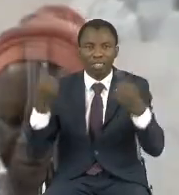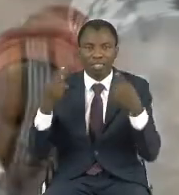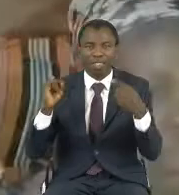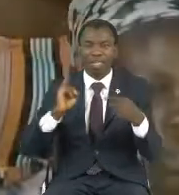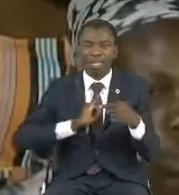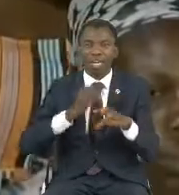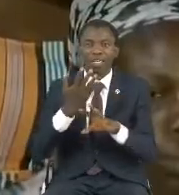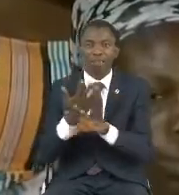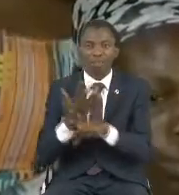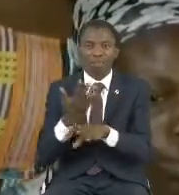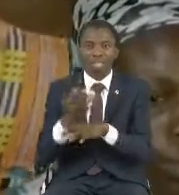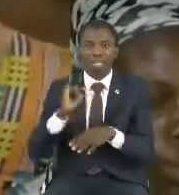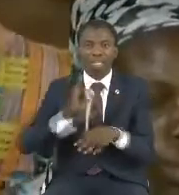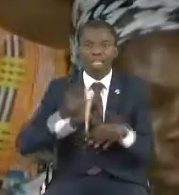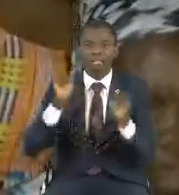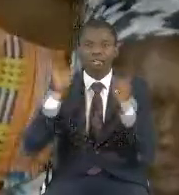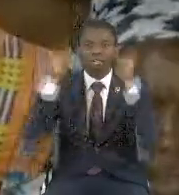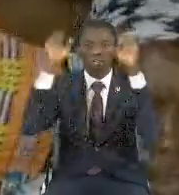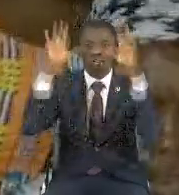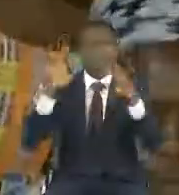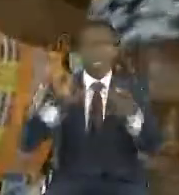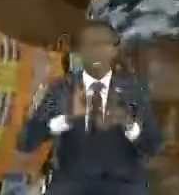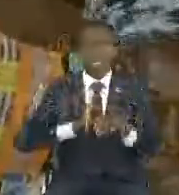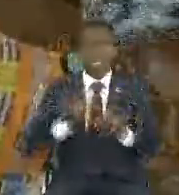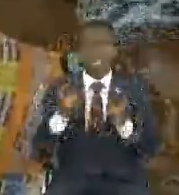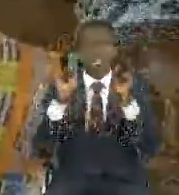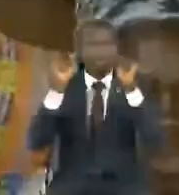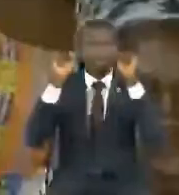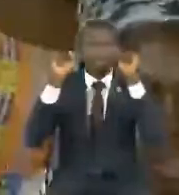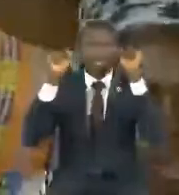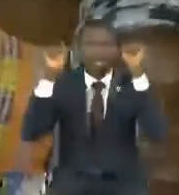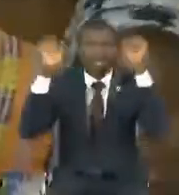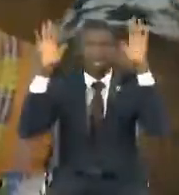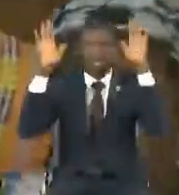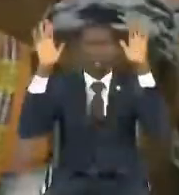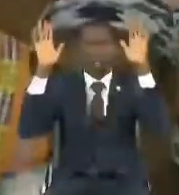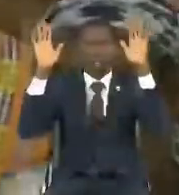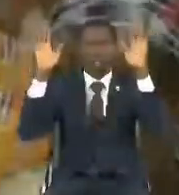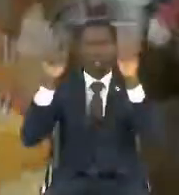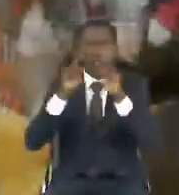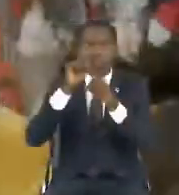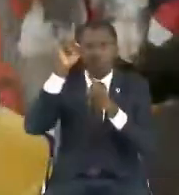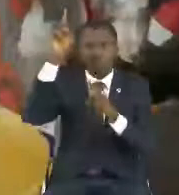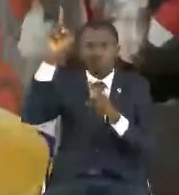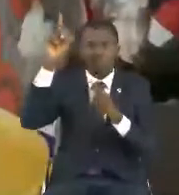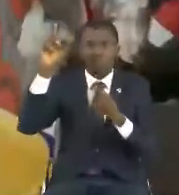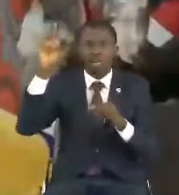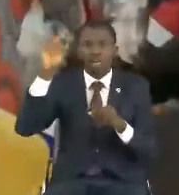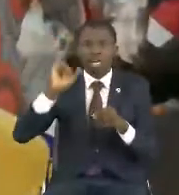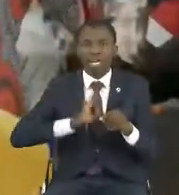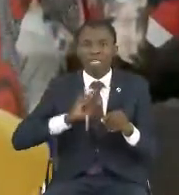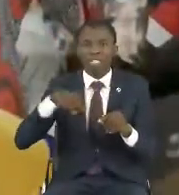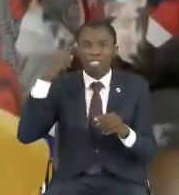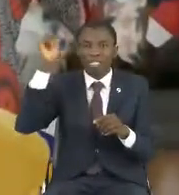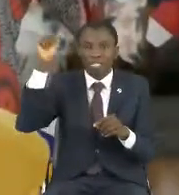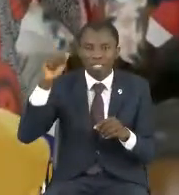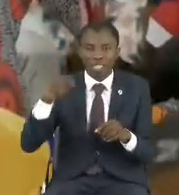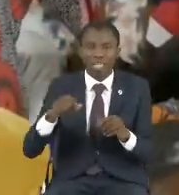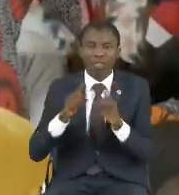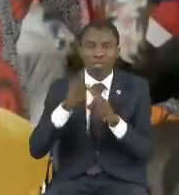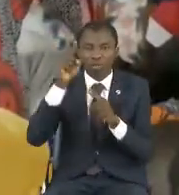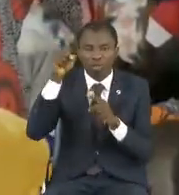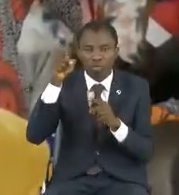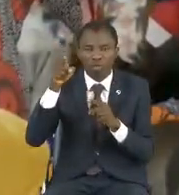I submit, I surrender, I say yes to you. I will not go the way of